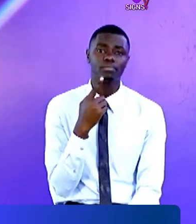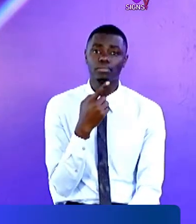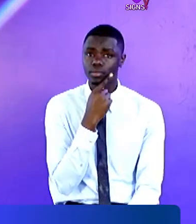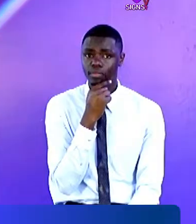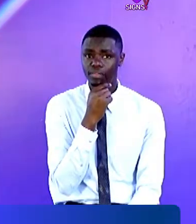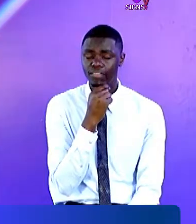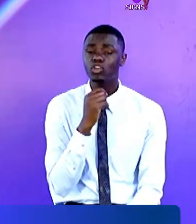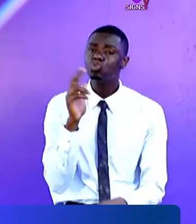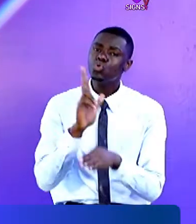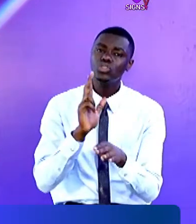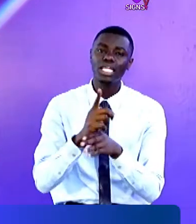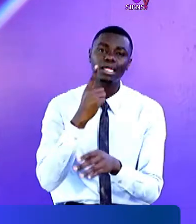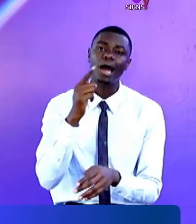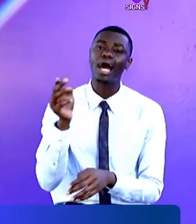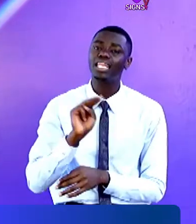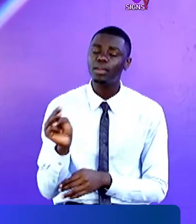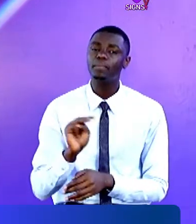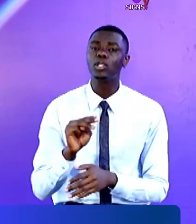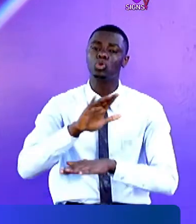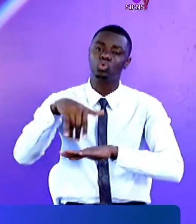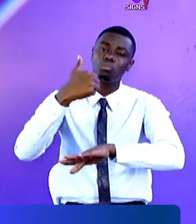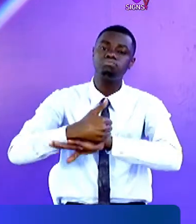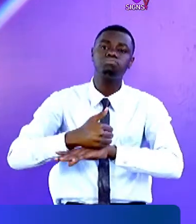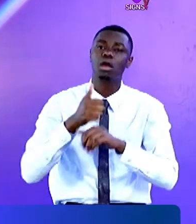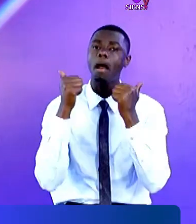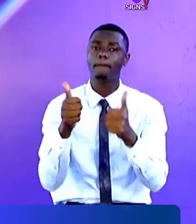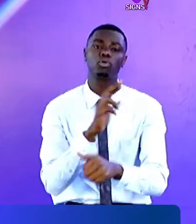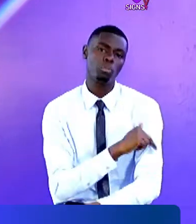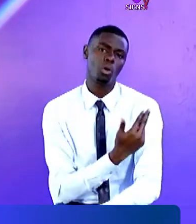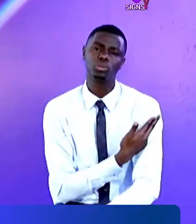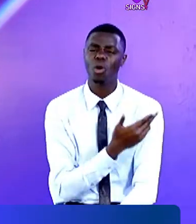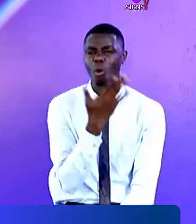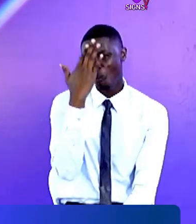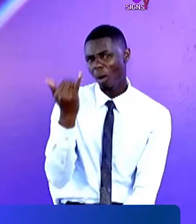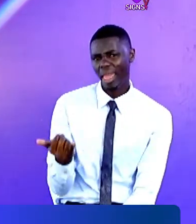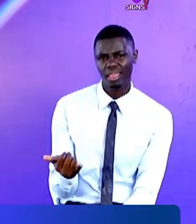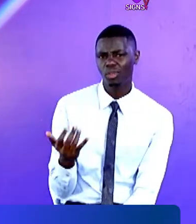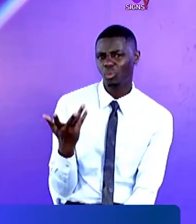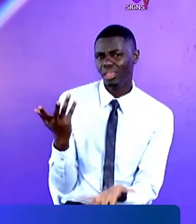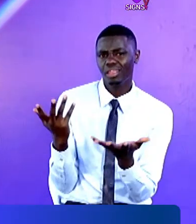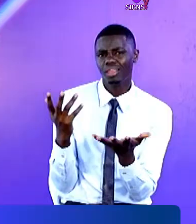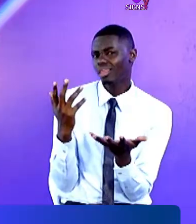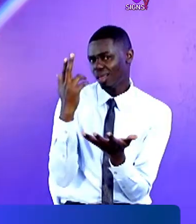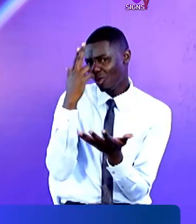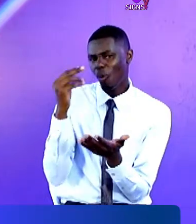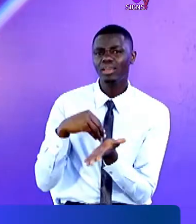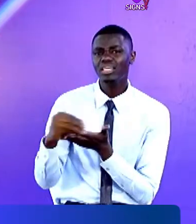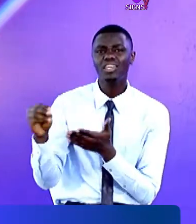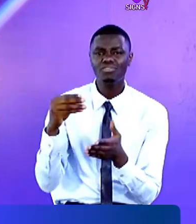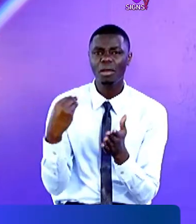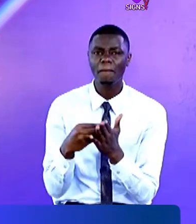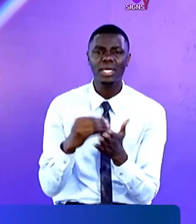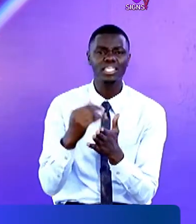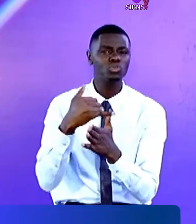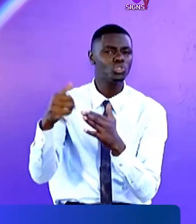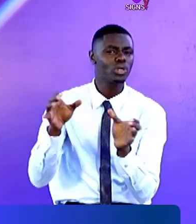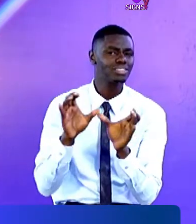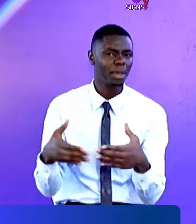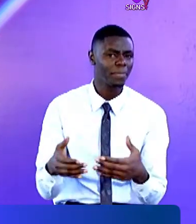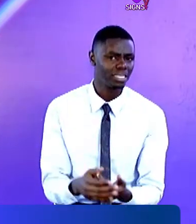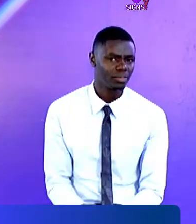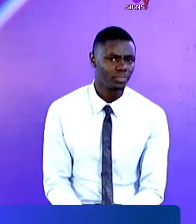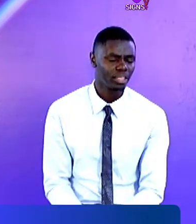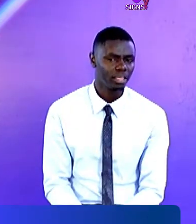proper hospital Yes. and let people go receive services there. Why should your wife tell you that you didn't get your